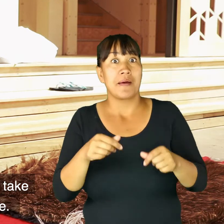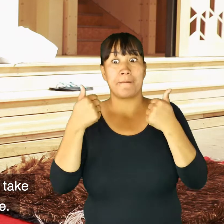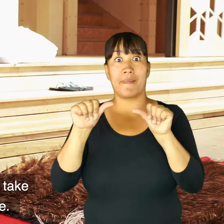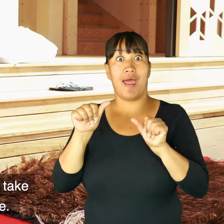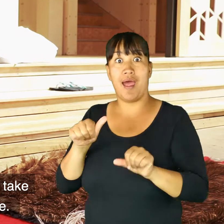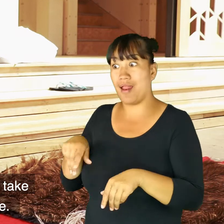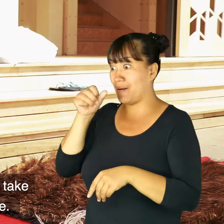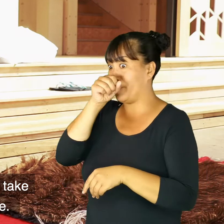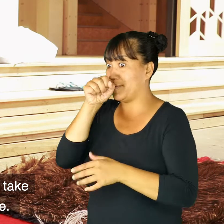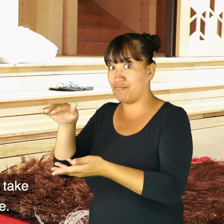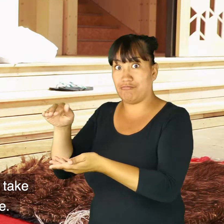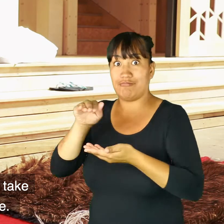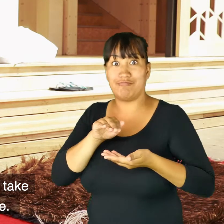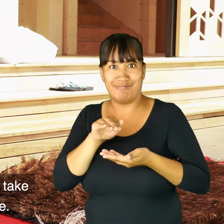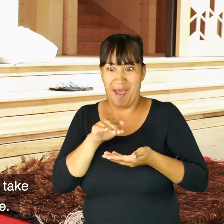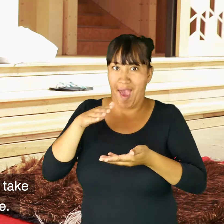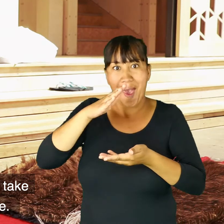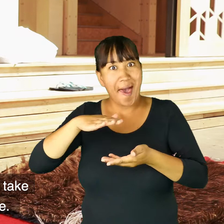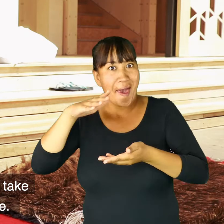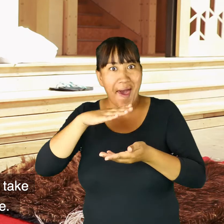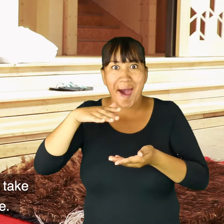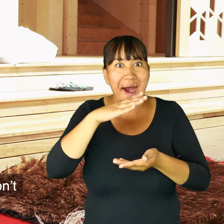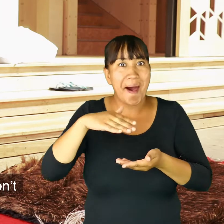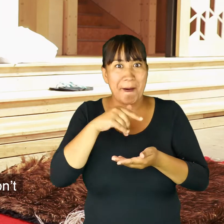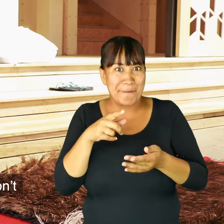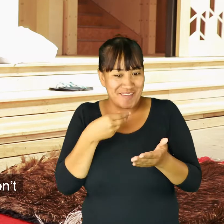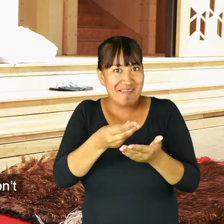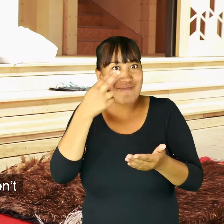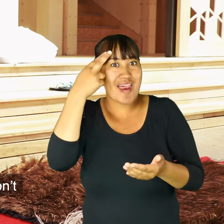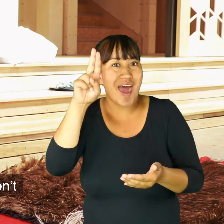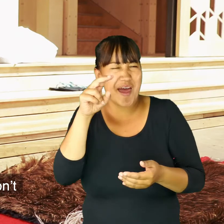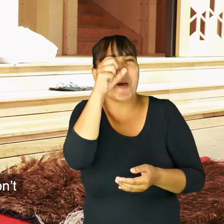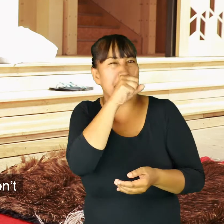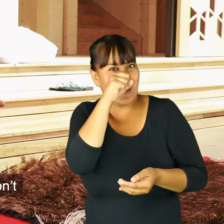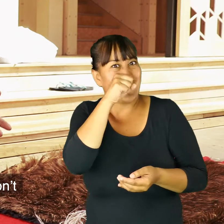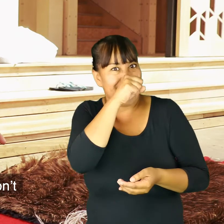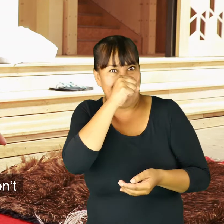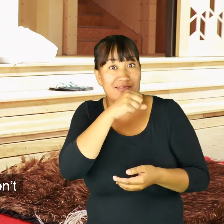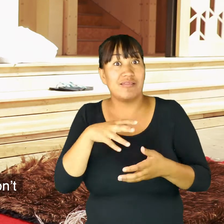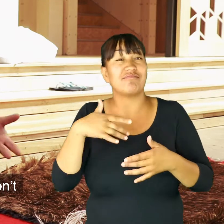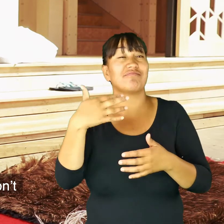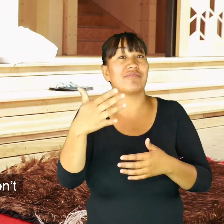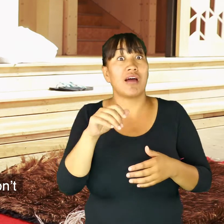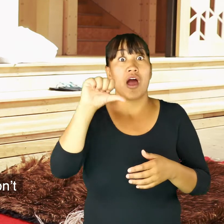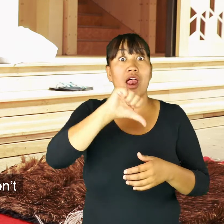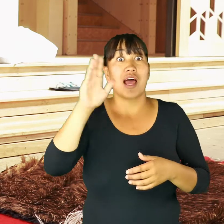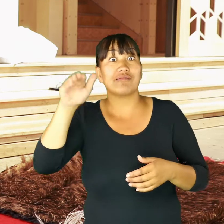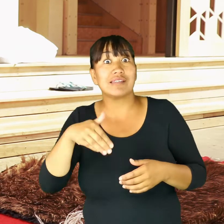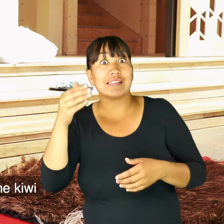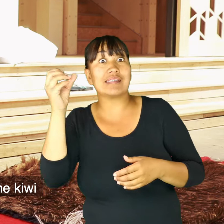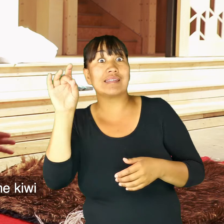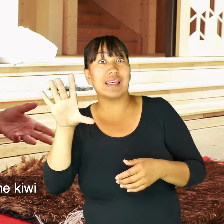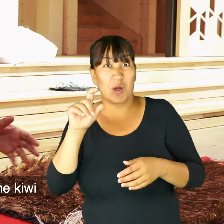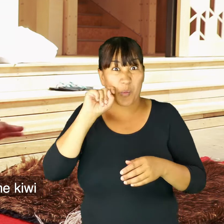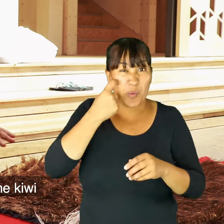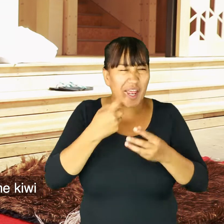someone gives you a little piglet and you take it home and you give it a name. 9 times out of 10 you don't want to eat that little